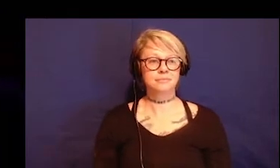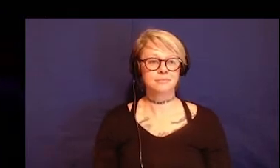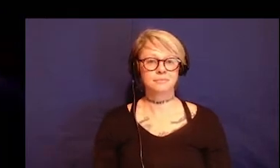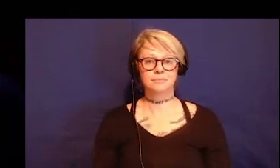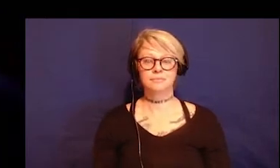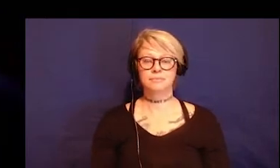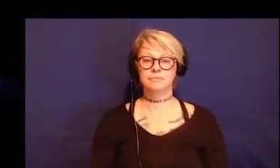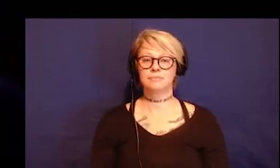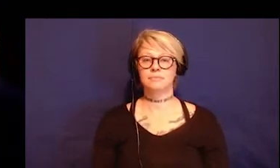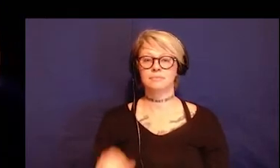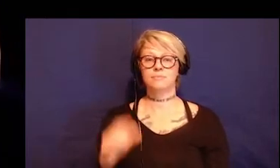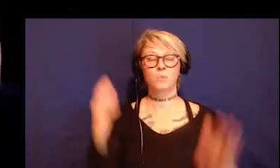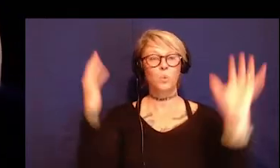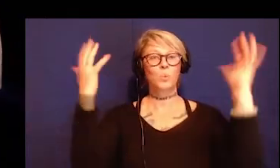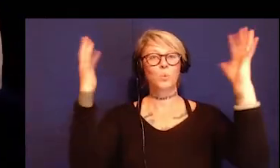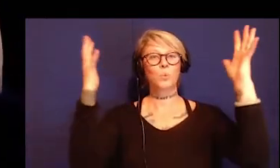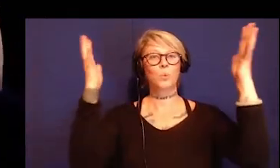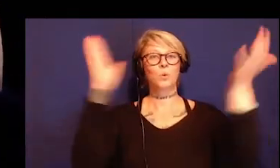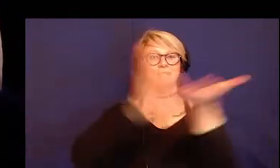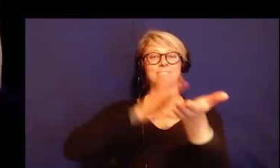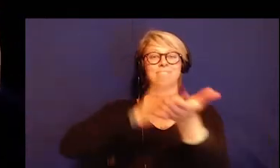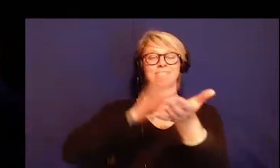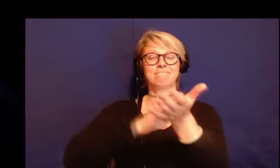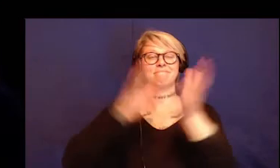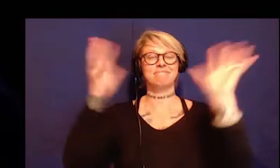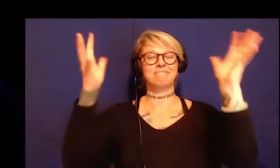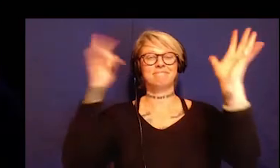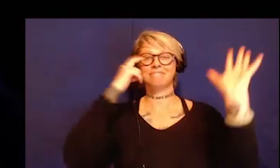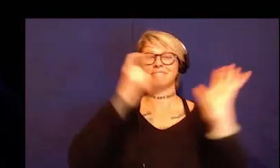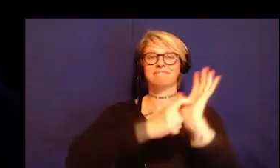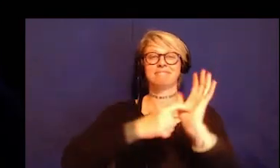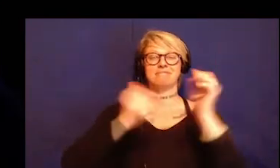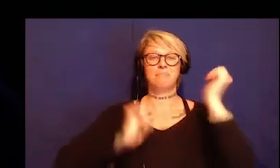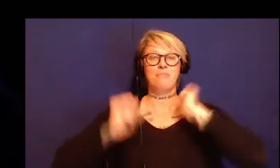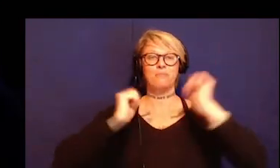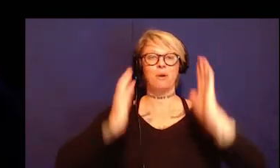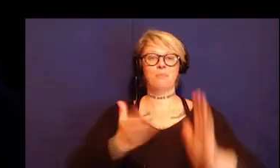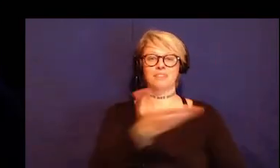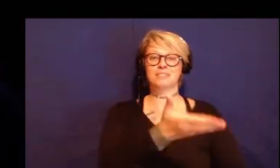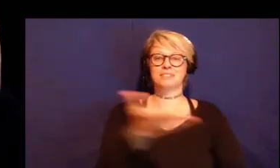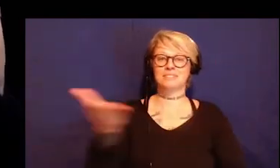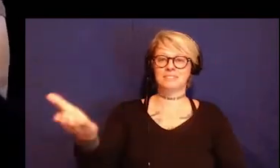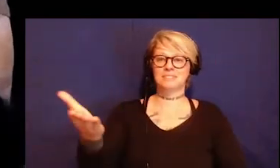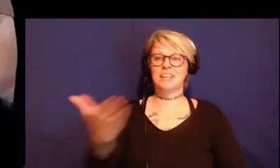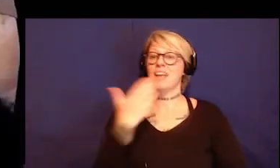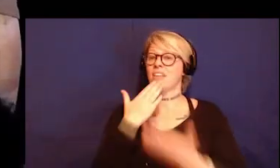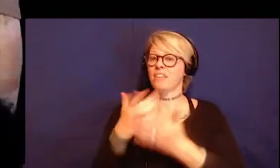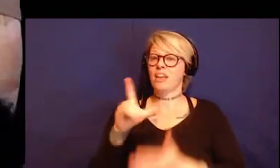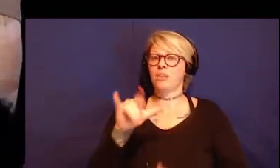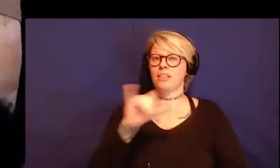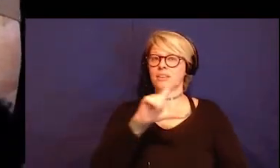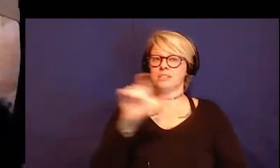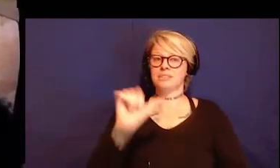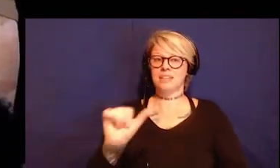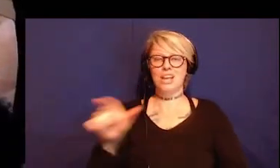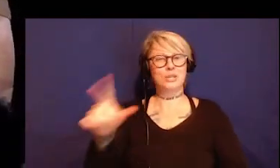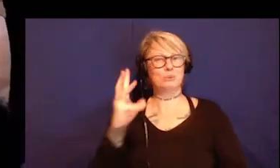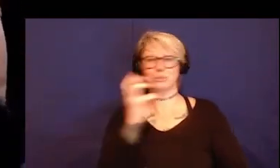And then Laura, one more good for Lisa. You're so weird, we love